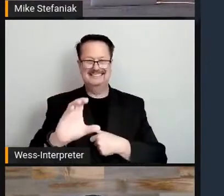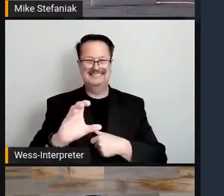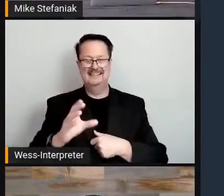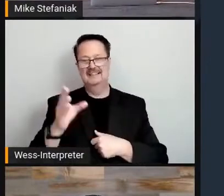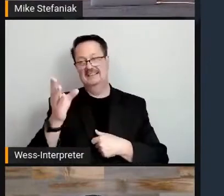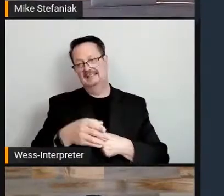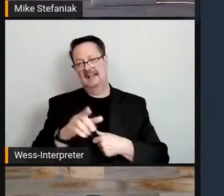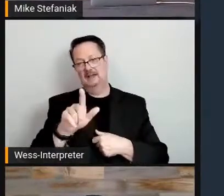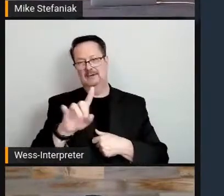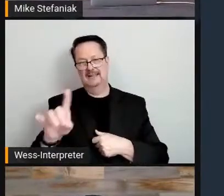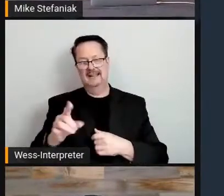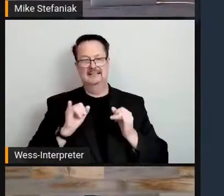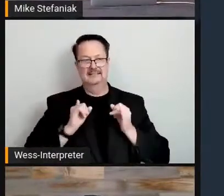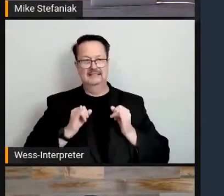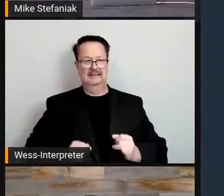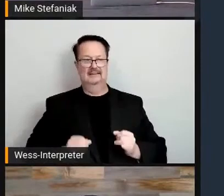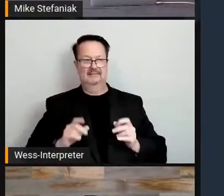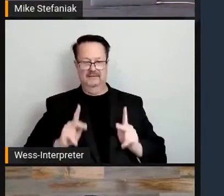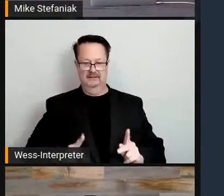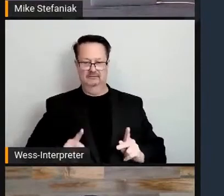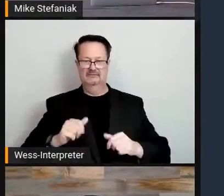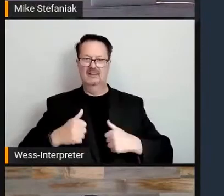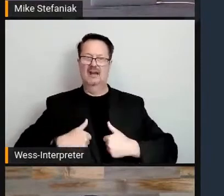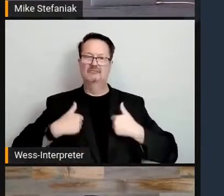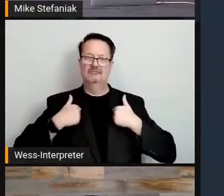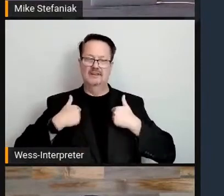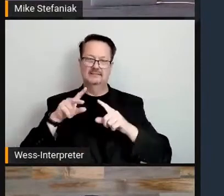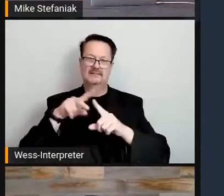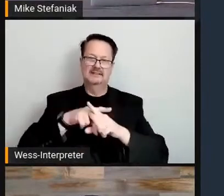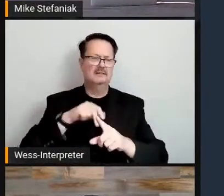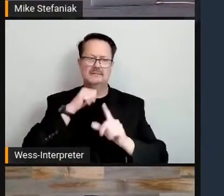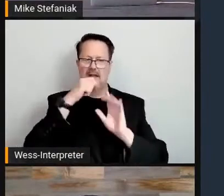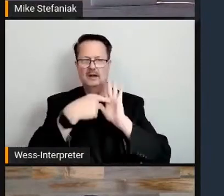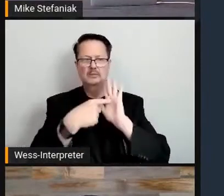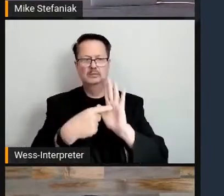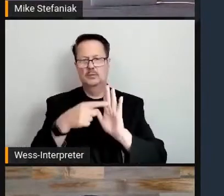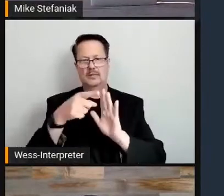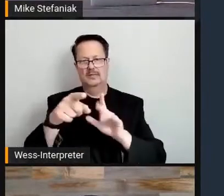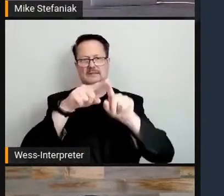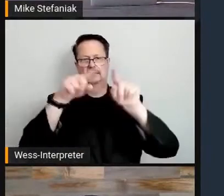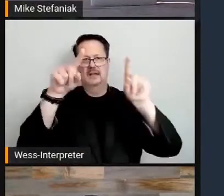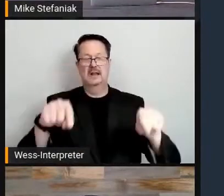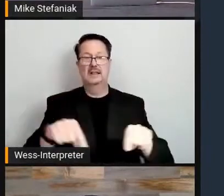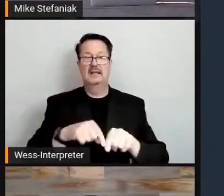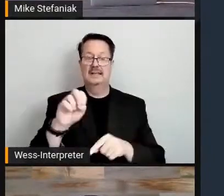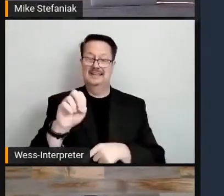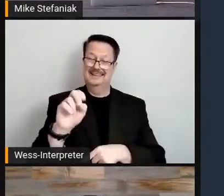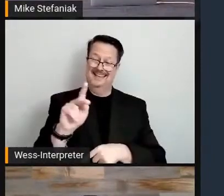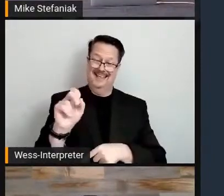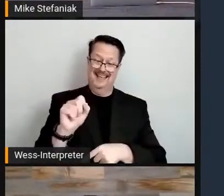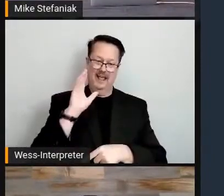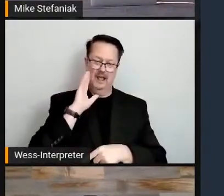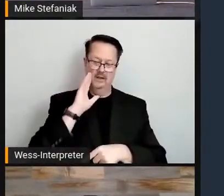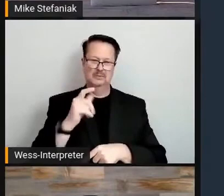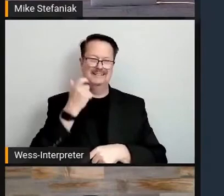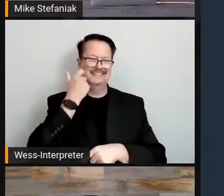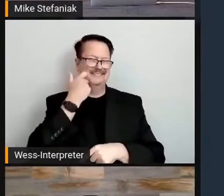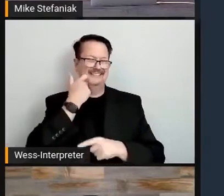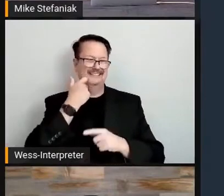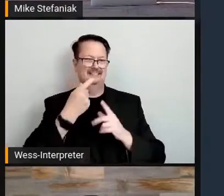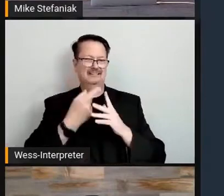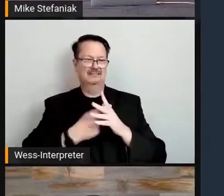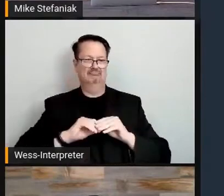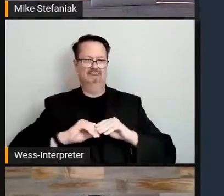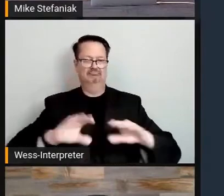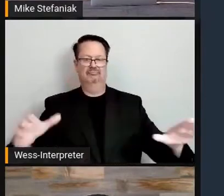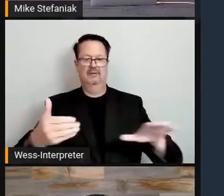is an individual address assigned. And actually not shown on this slide, but how EKS is going to work is the recently launched prefix